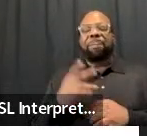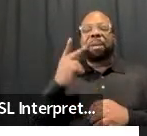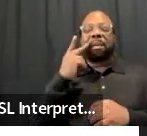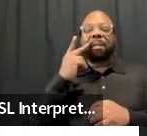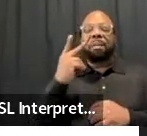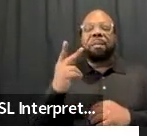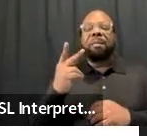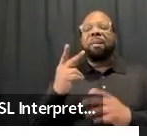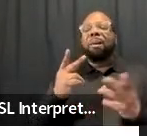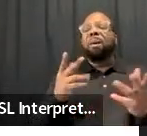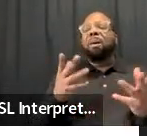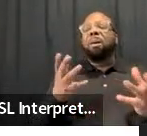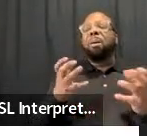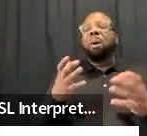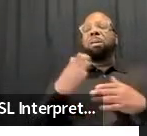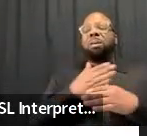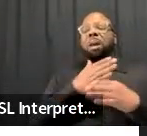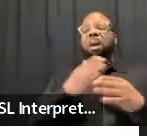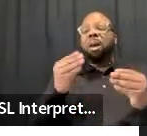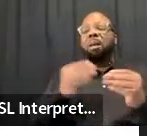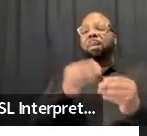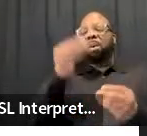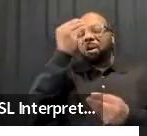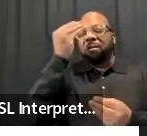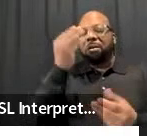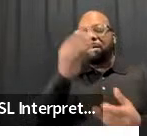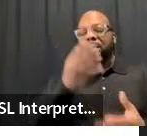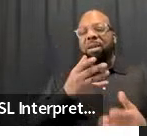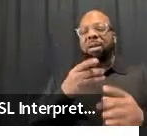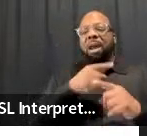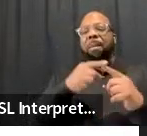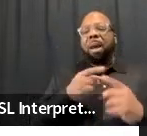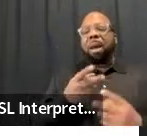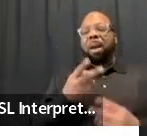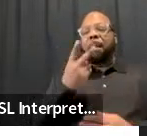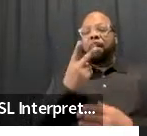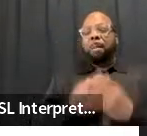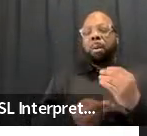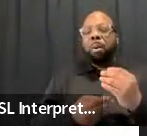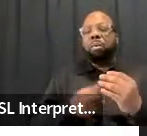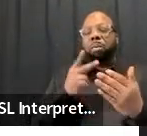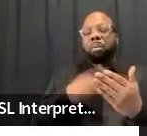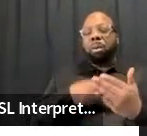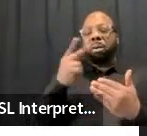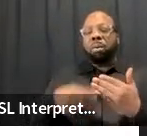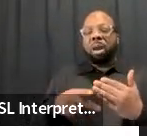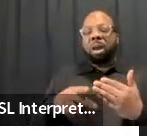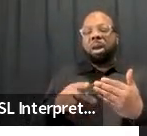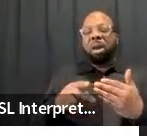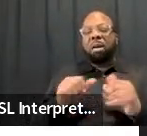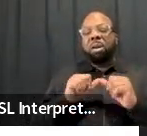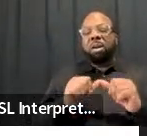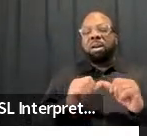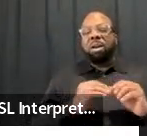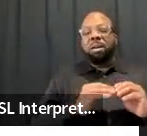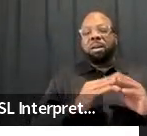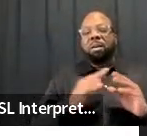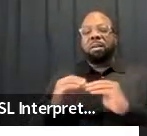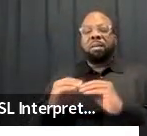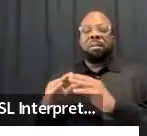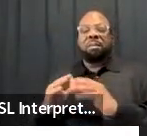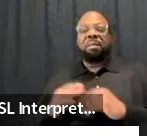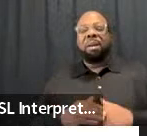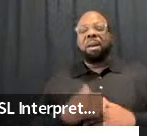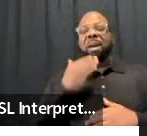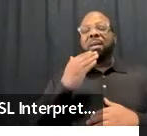to sharing more information about those programs as they continue to get built. Thank you very